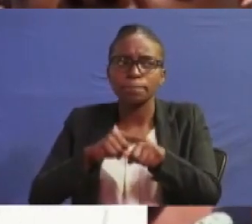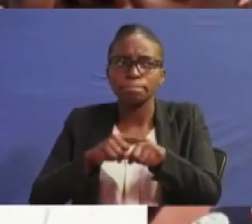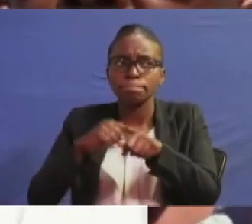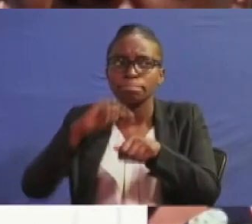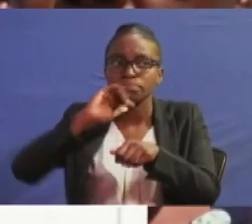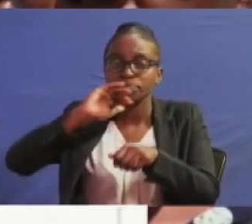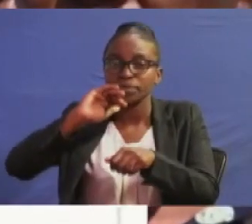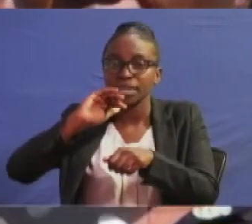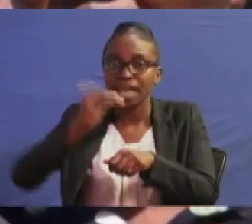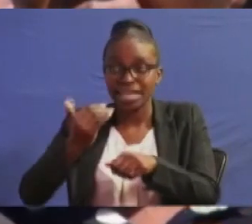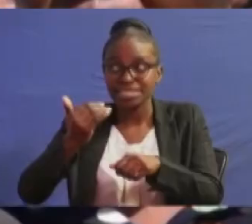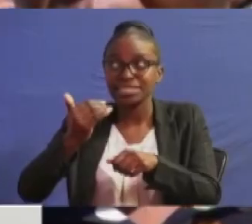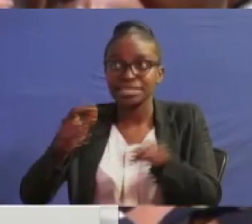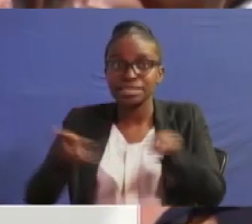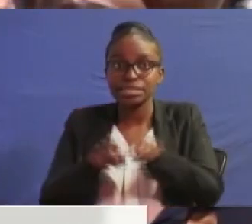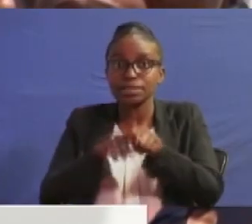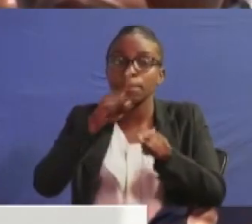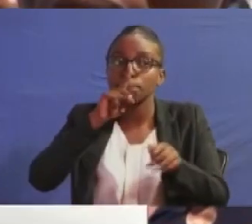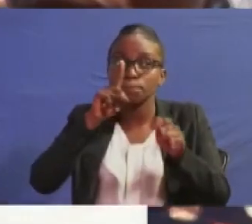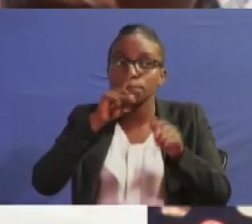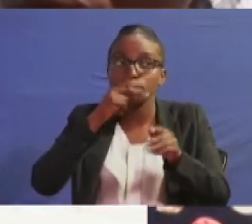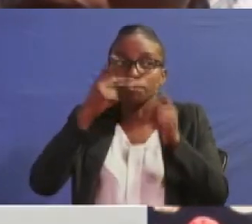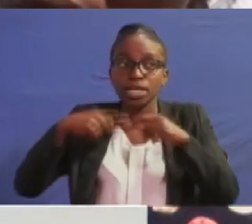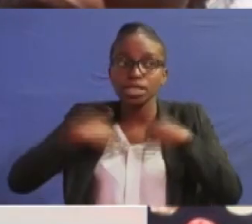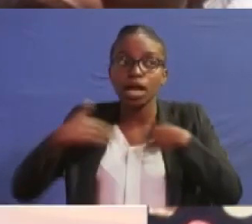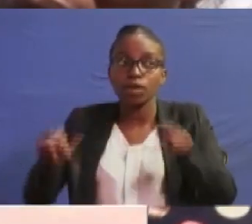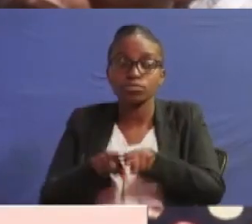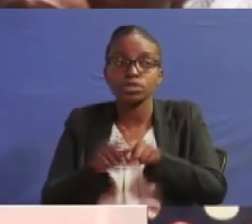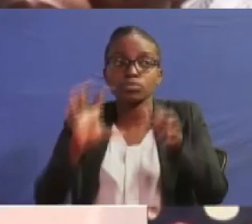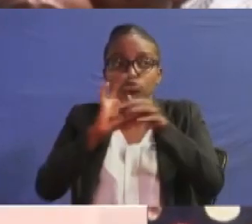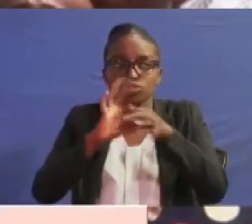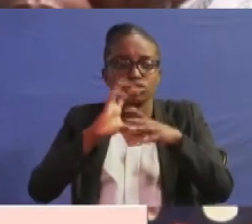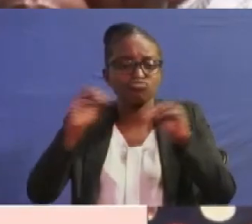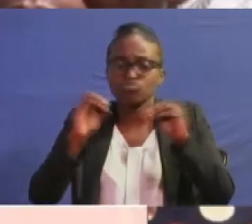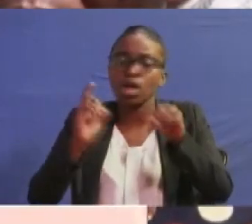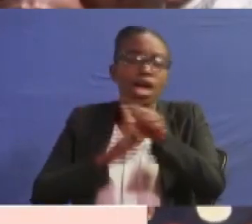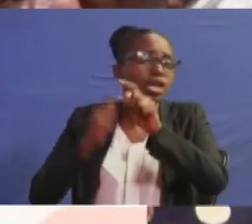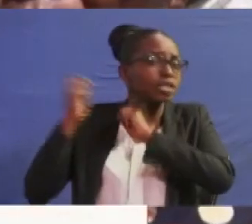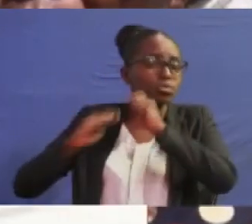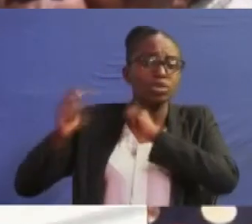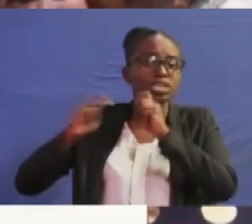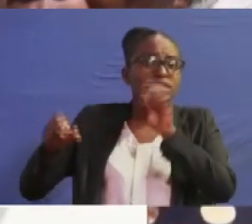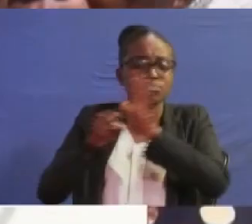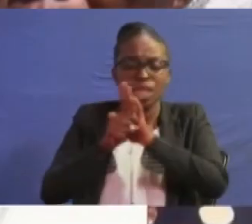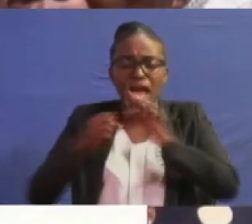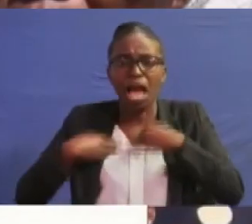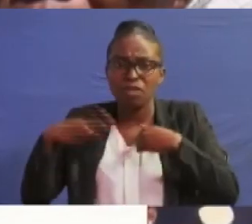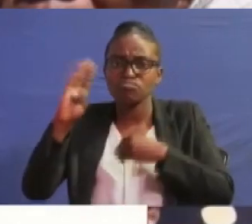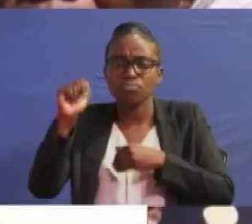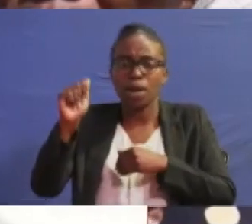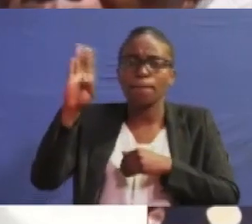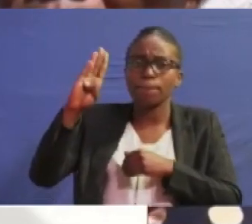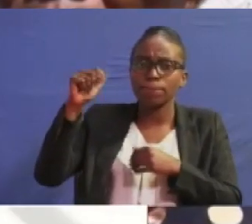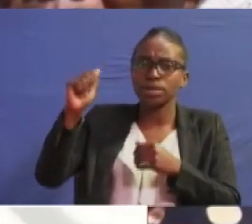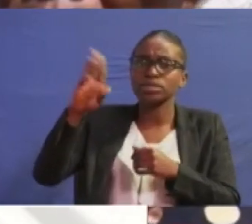our country peace. There is no unity, there's a lot of tribalism, there's a lot of barbarism just because of